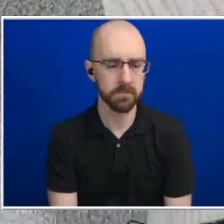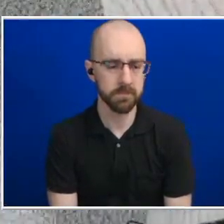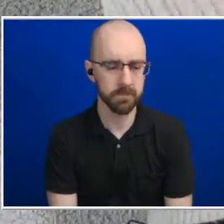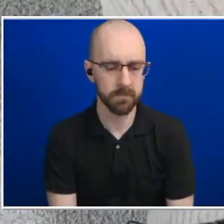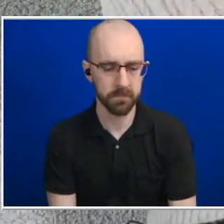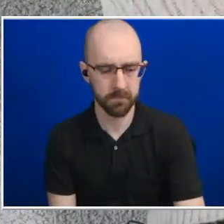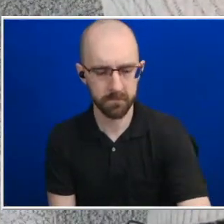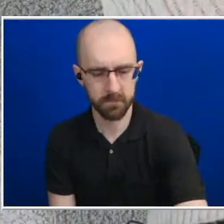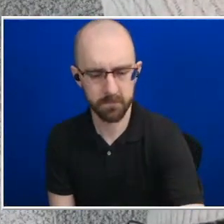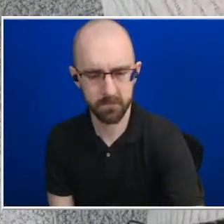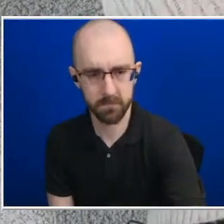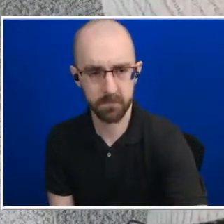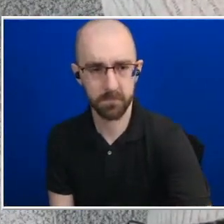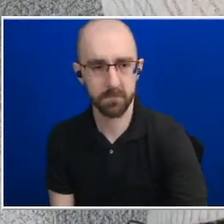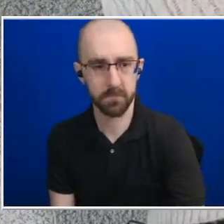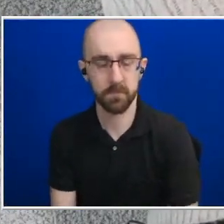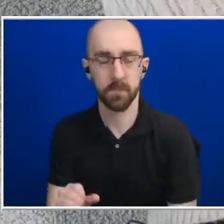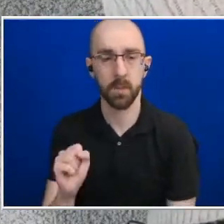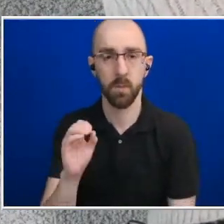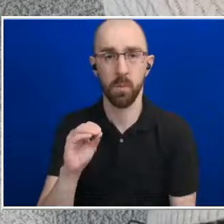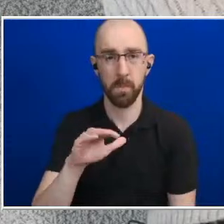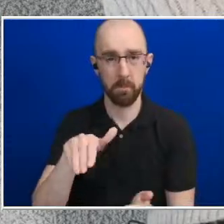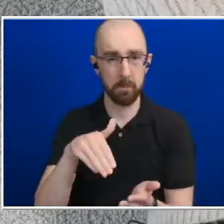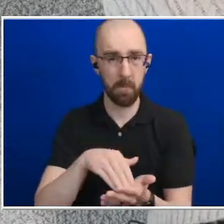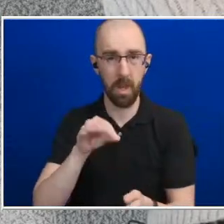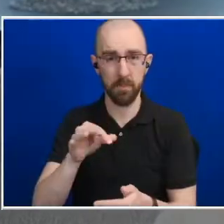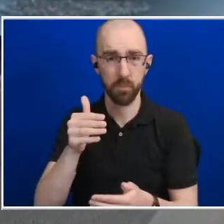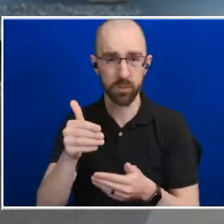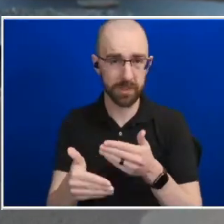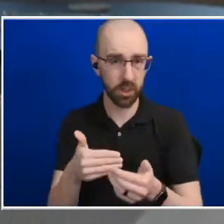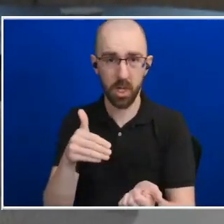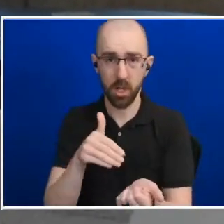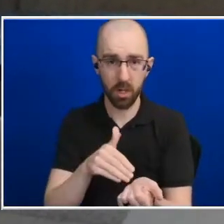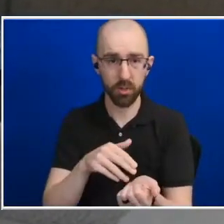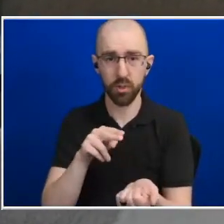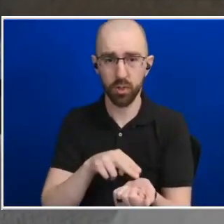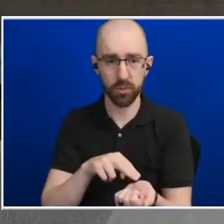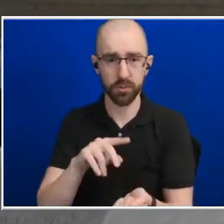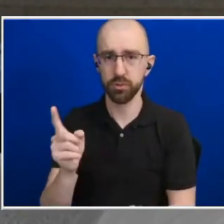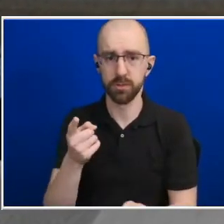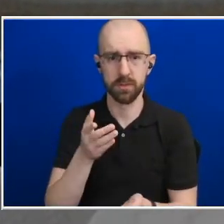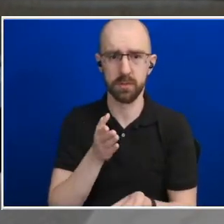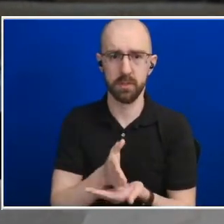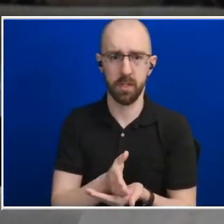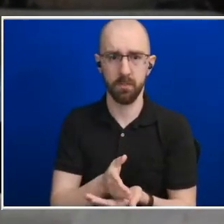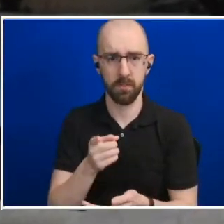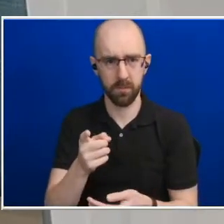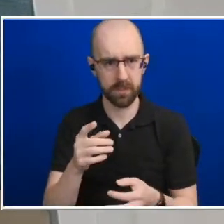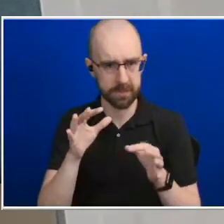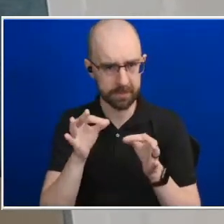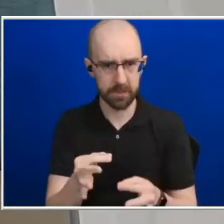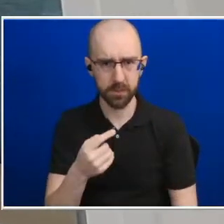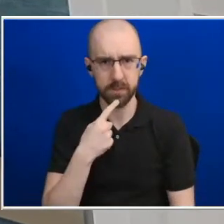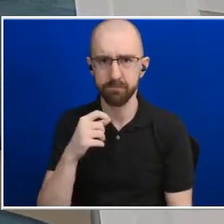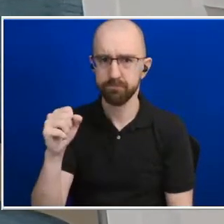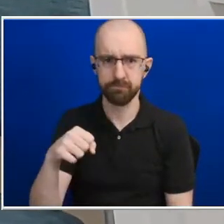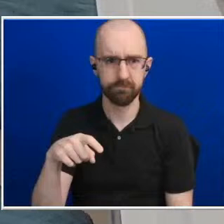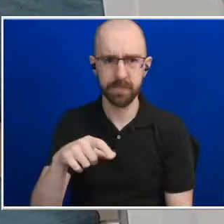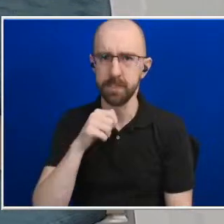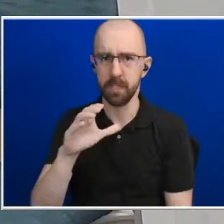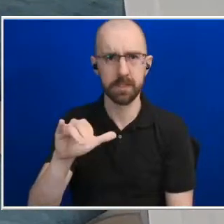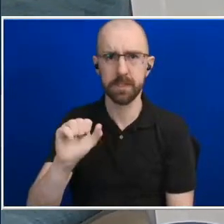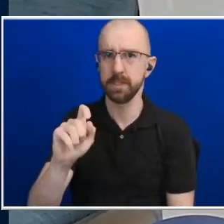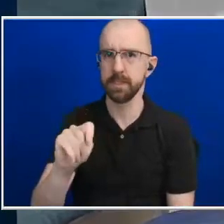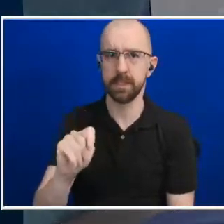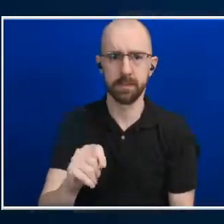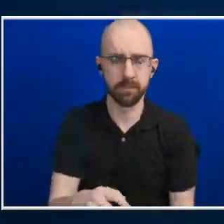So mid-procedure, the doctor and the nurse just like stopped. As soon as he made that incision, he said, yeah, this is not a cyst. What looked like a